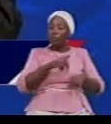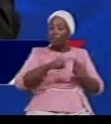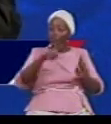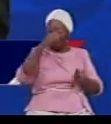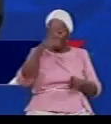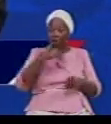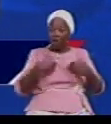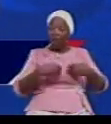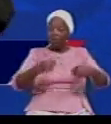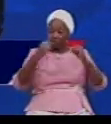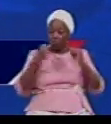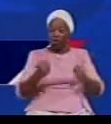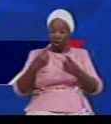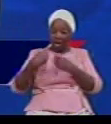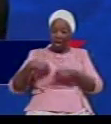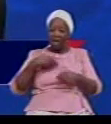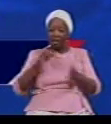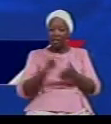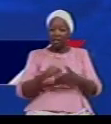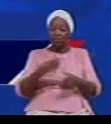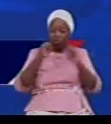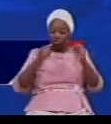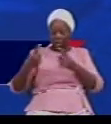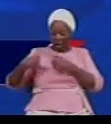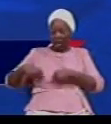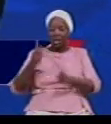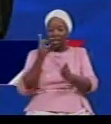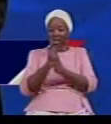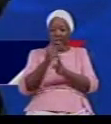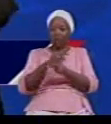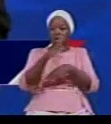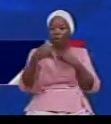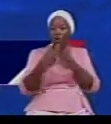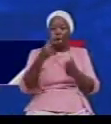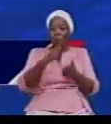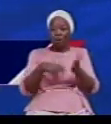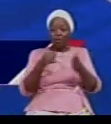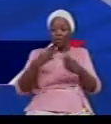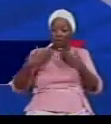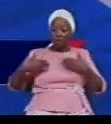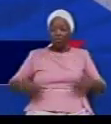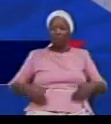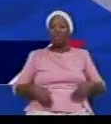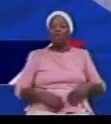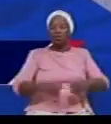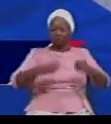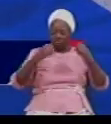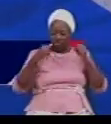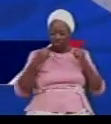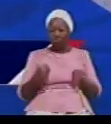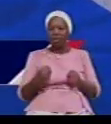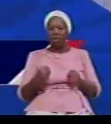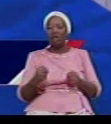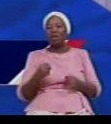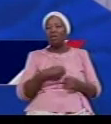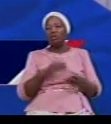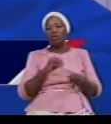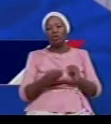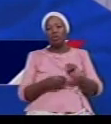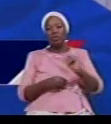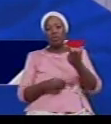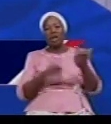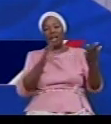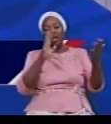that strong heart gives the rest of your body real strength. Number three, expected fruit